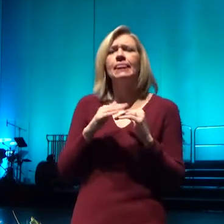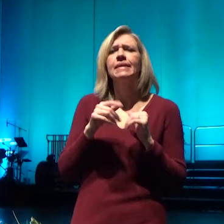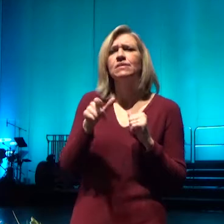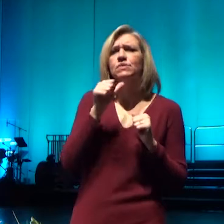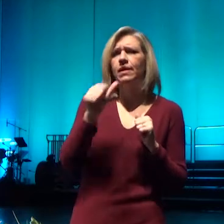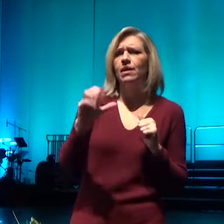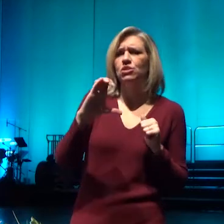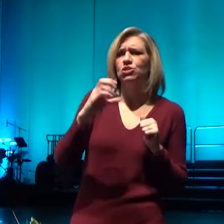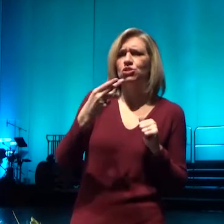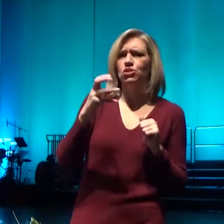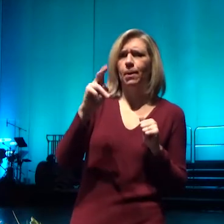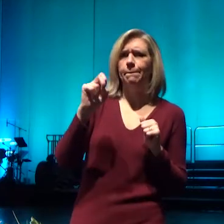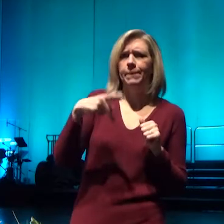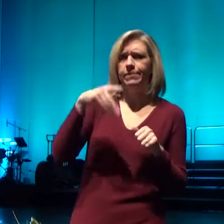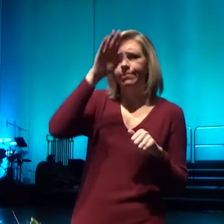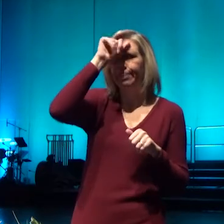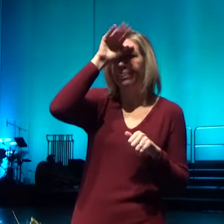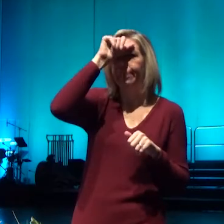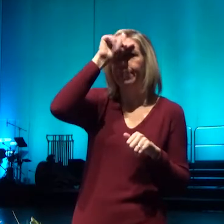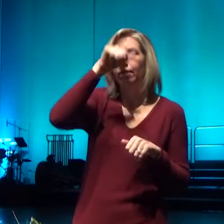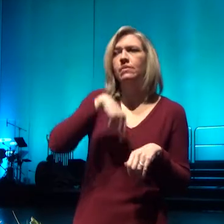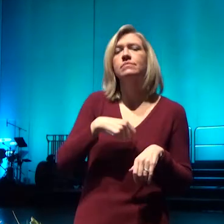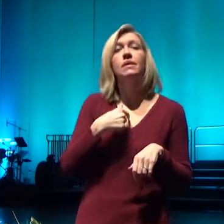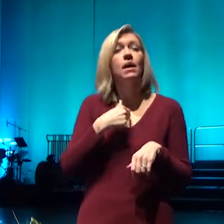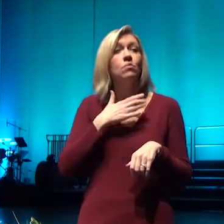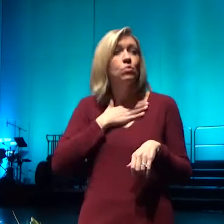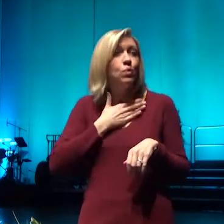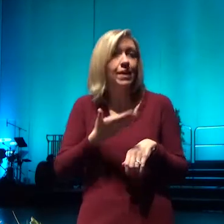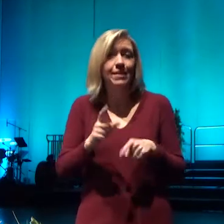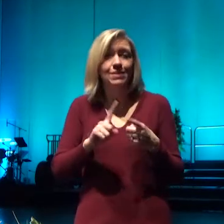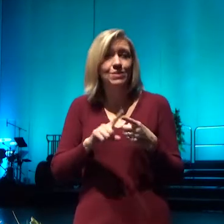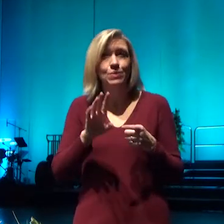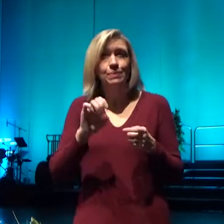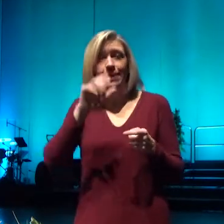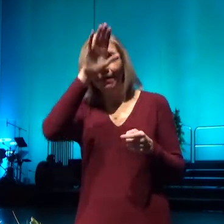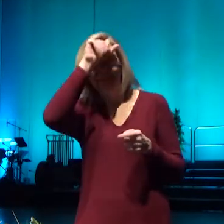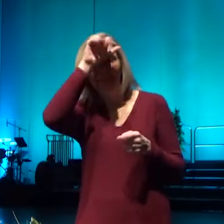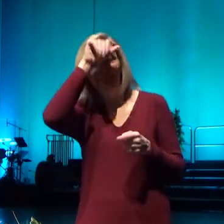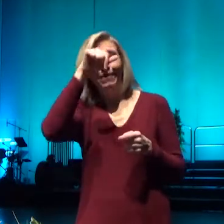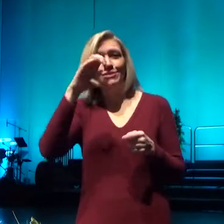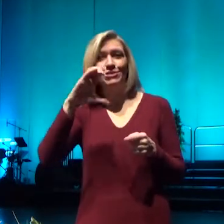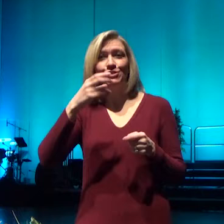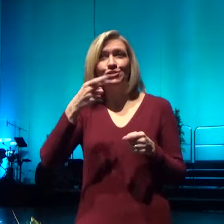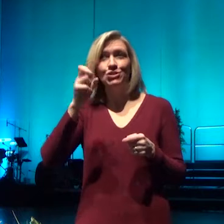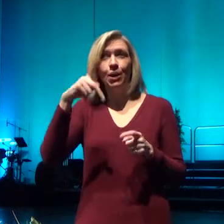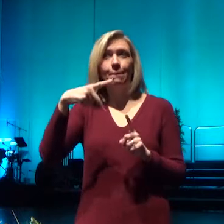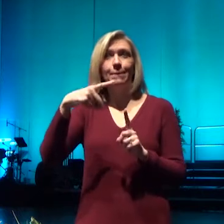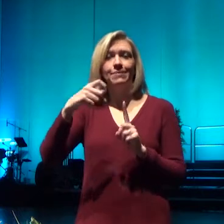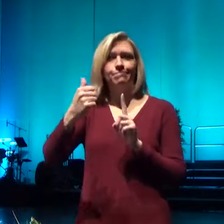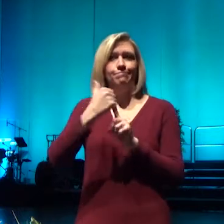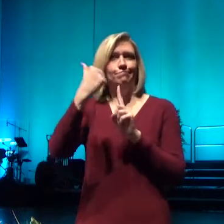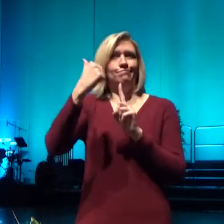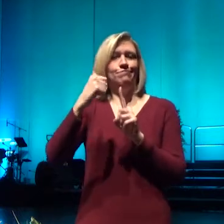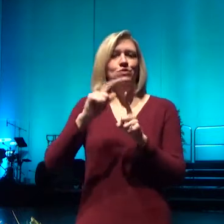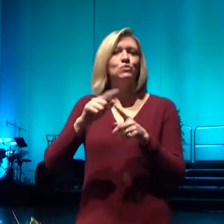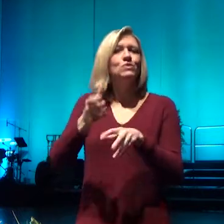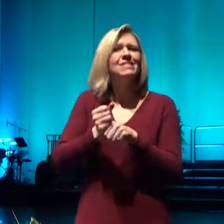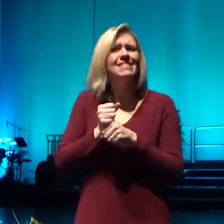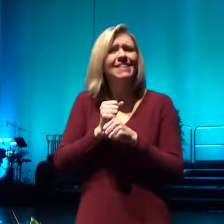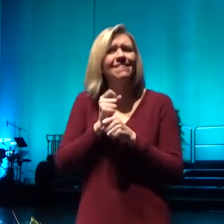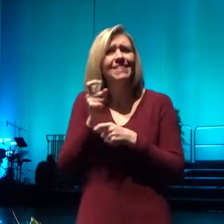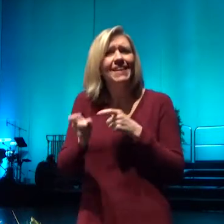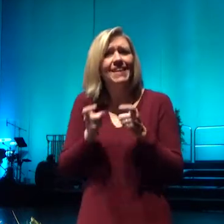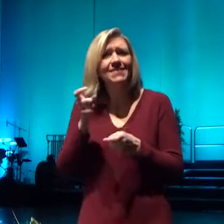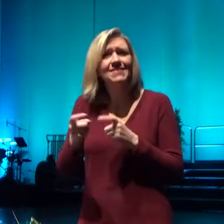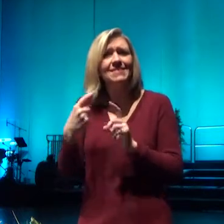right? I'm willing to be a little bit of a chump to receive those gifts that